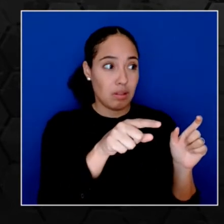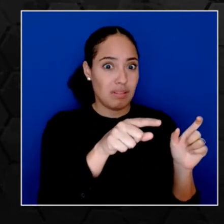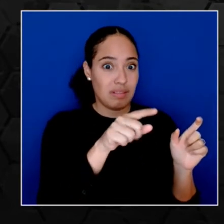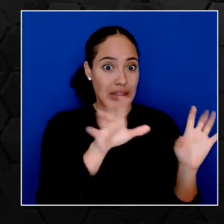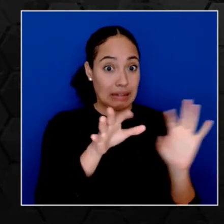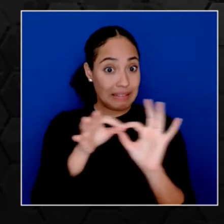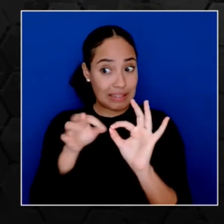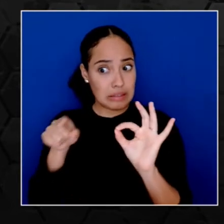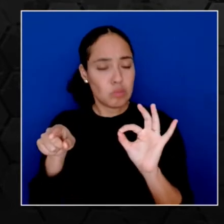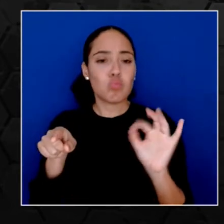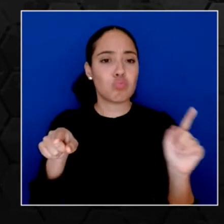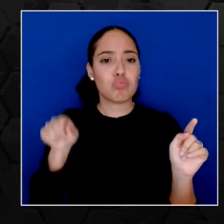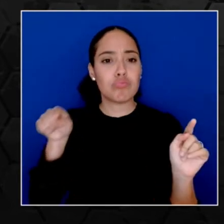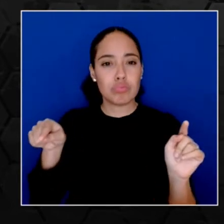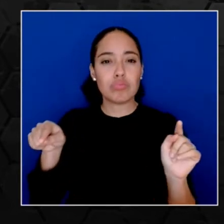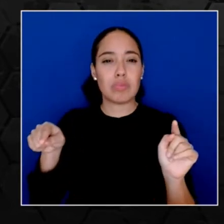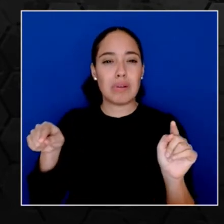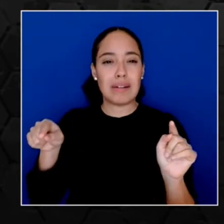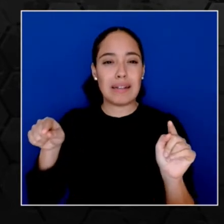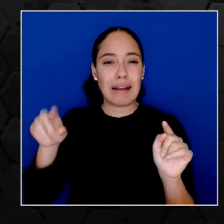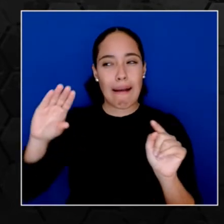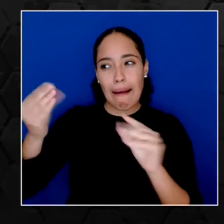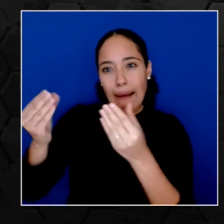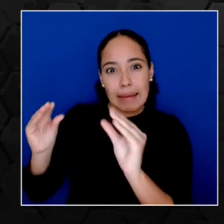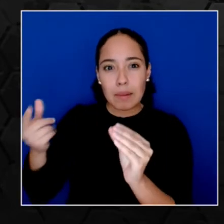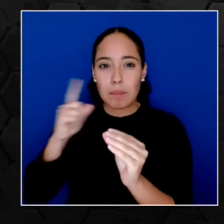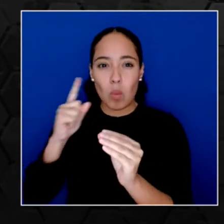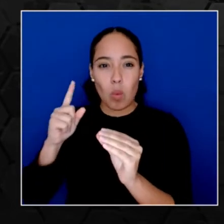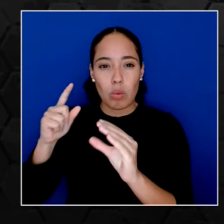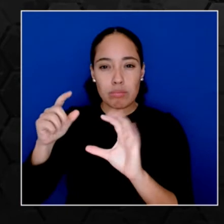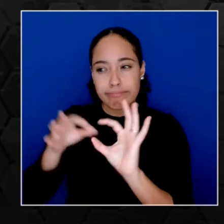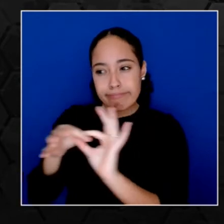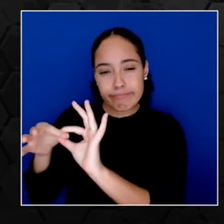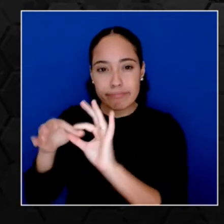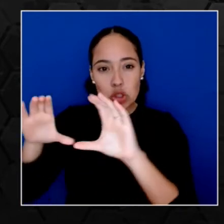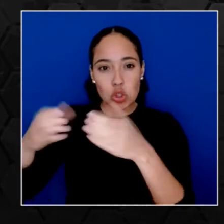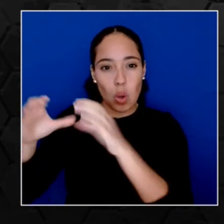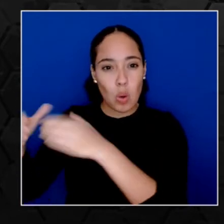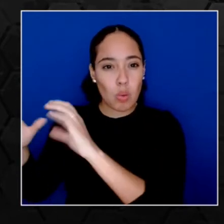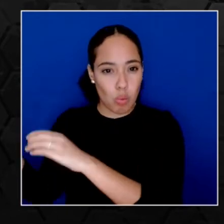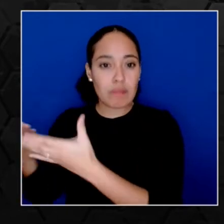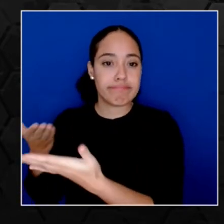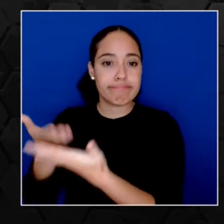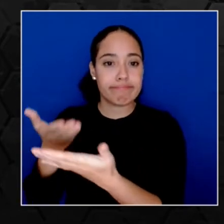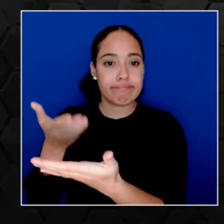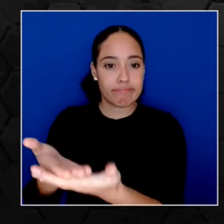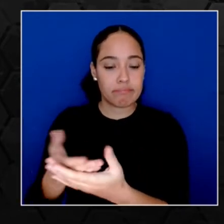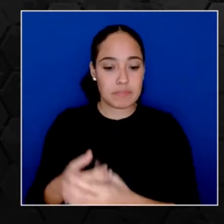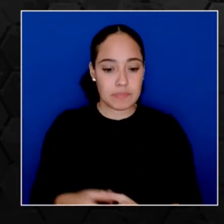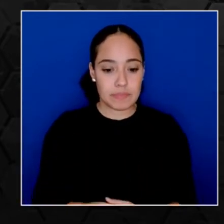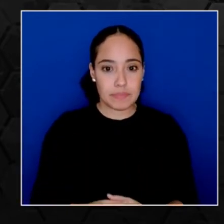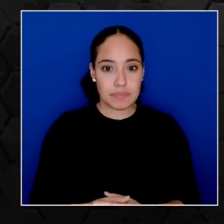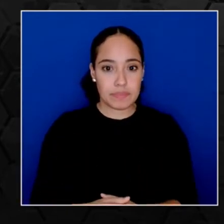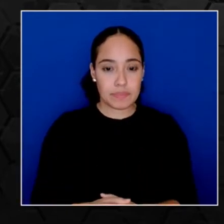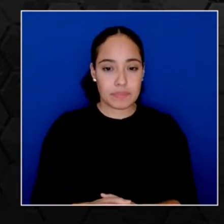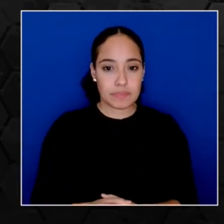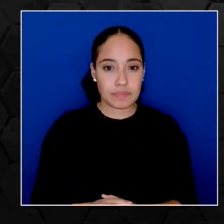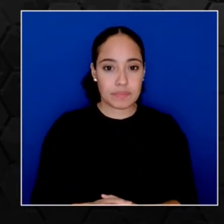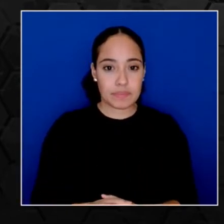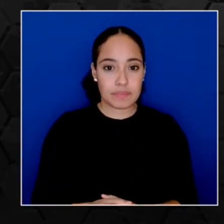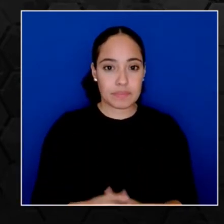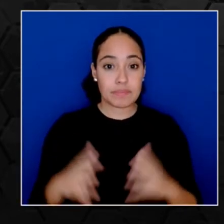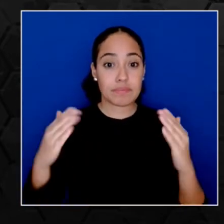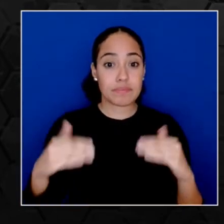So like more things you can explore is that like there are many different algorithms. So some of the other algorithms that you can choose from is a